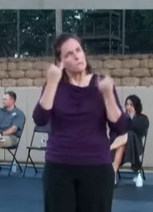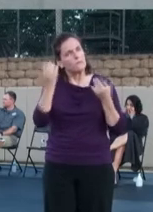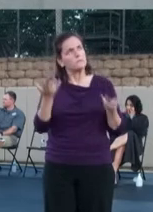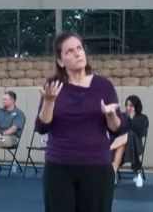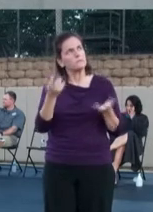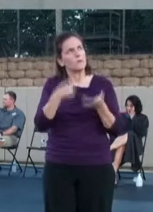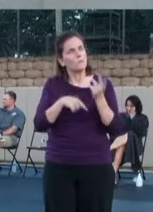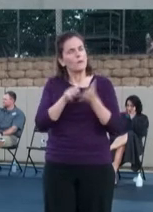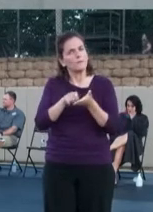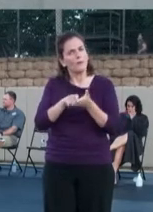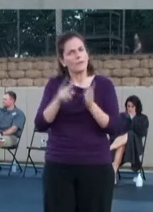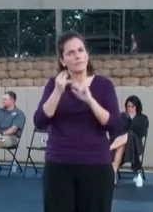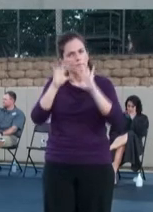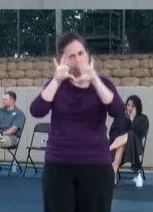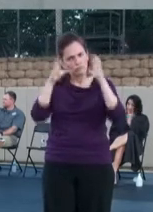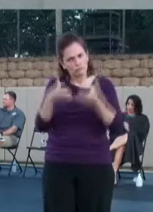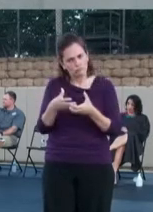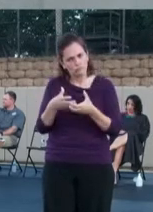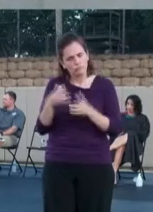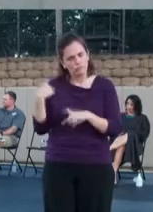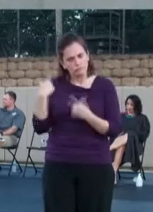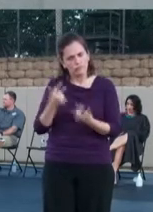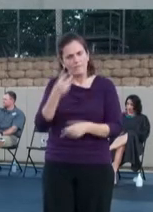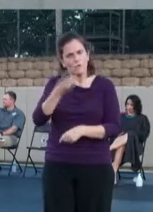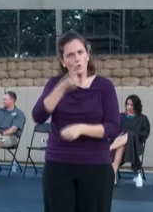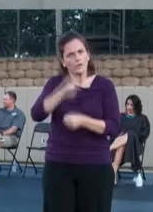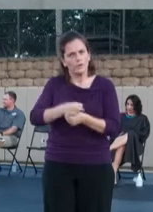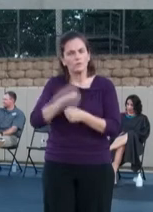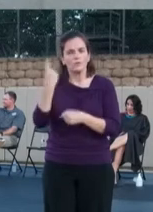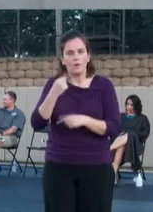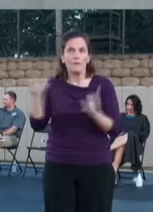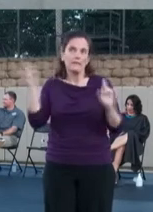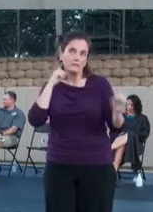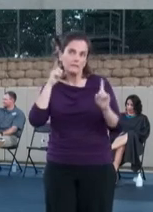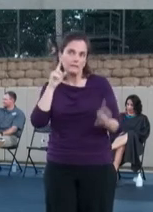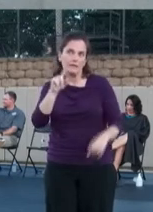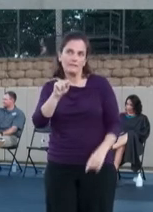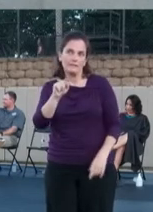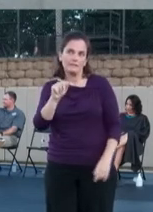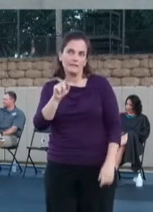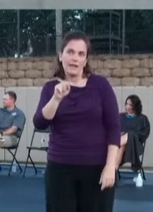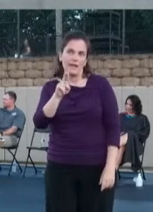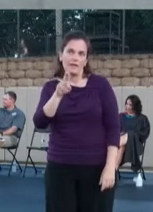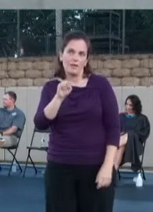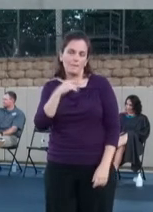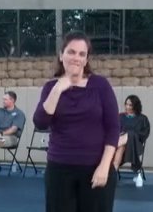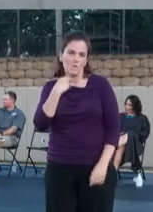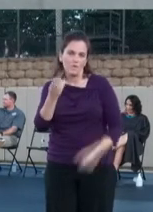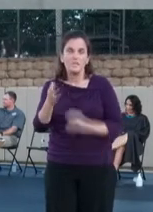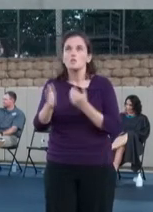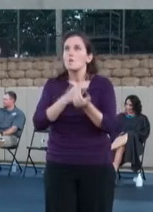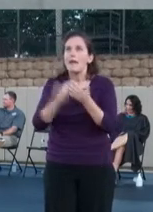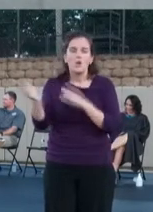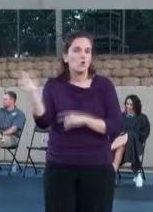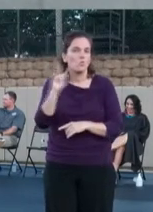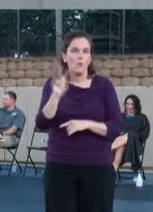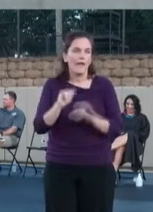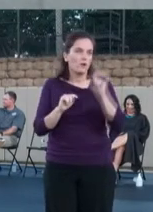I write that would encompass the past 4 years of always hearing Miss Tatum's voice, no matter where I was in the